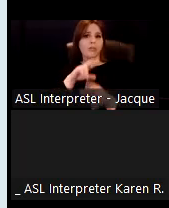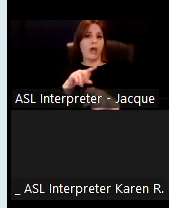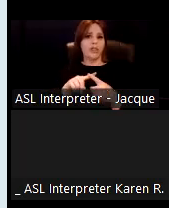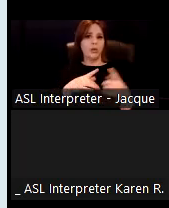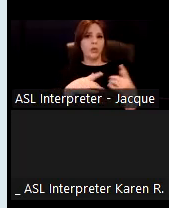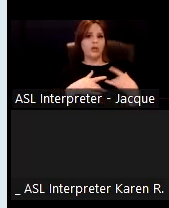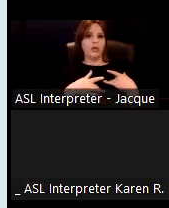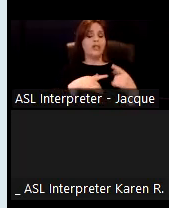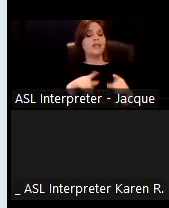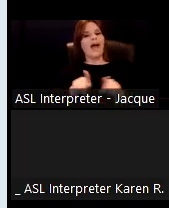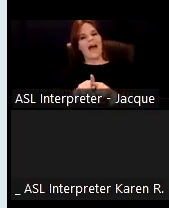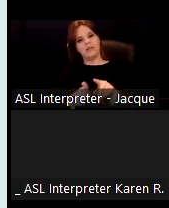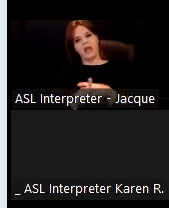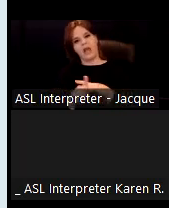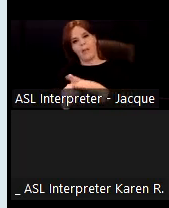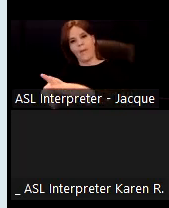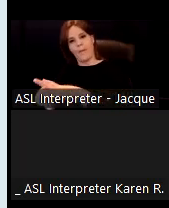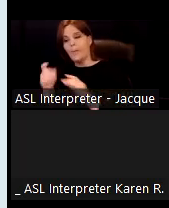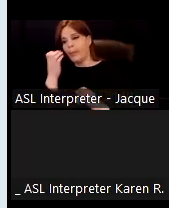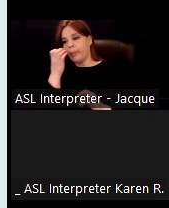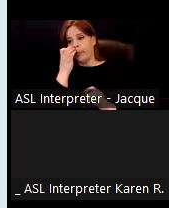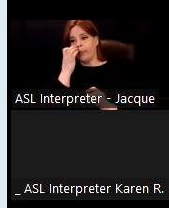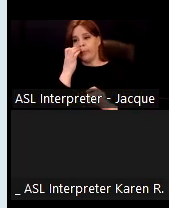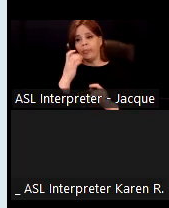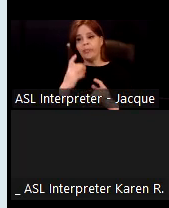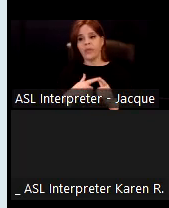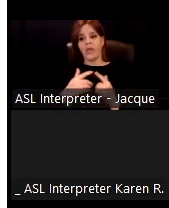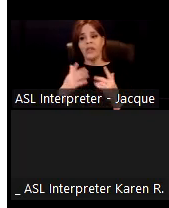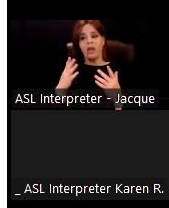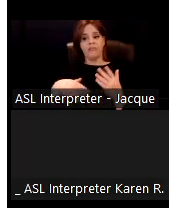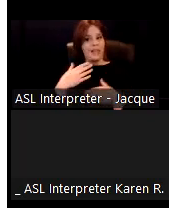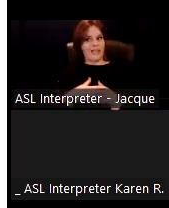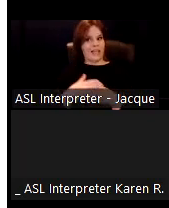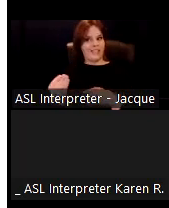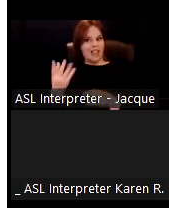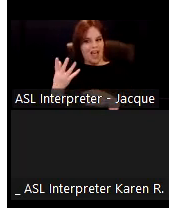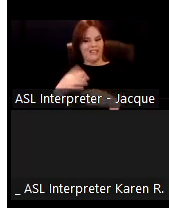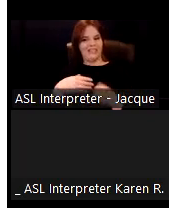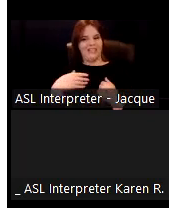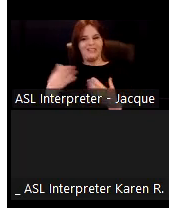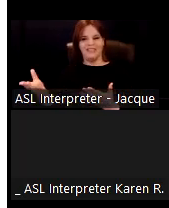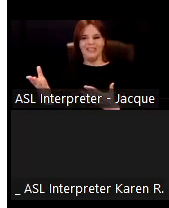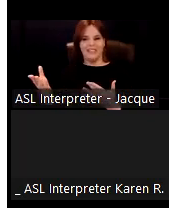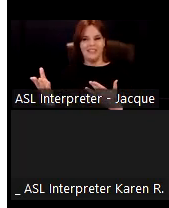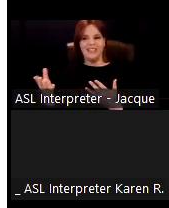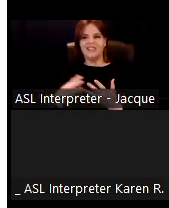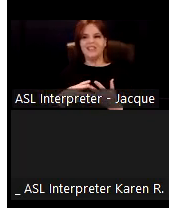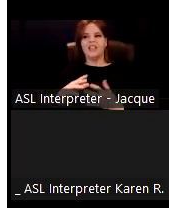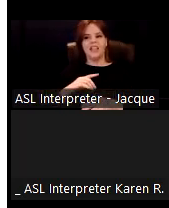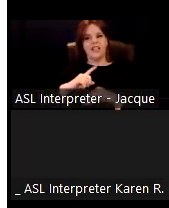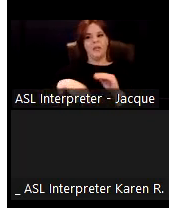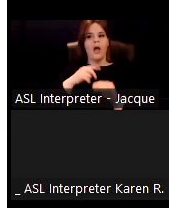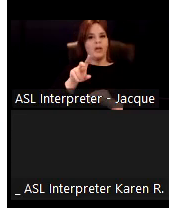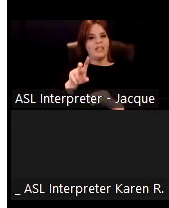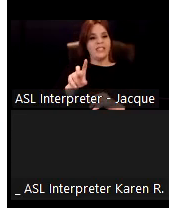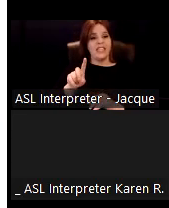arise. And then that leads right to the next slide, which is about the DHH